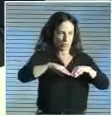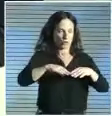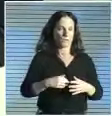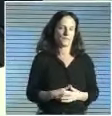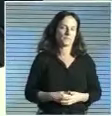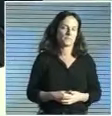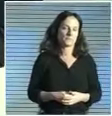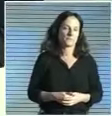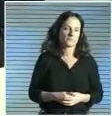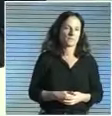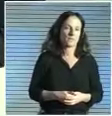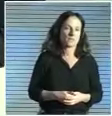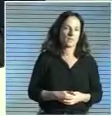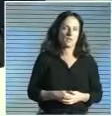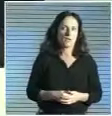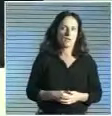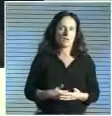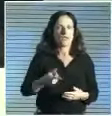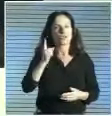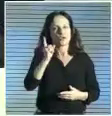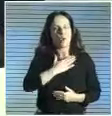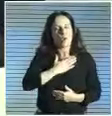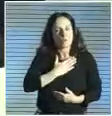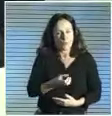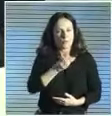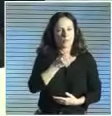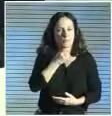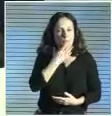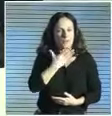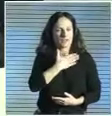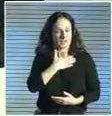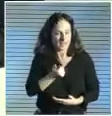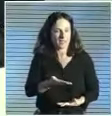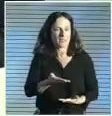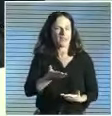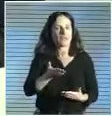of goodwilling, it's a question of following certain rules.